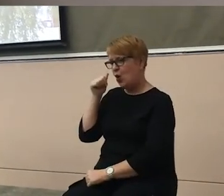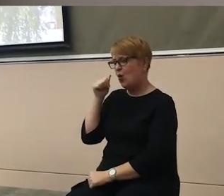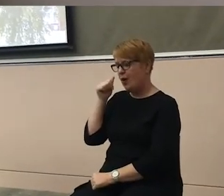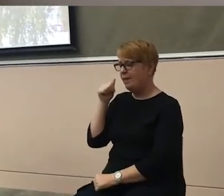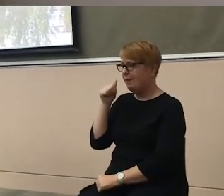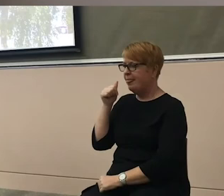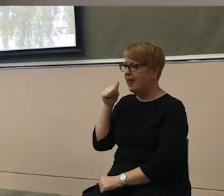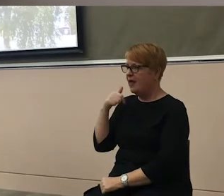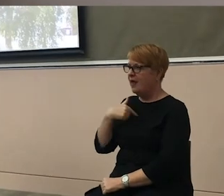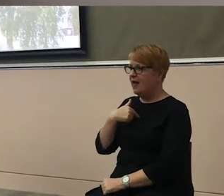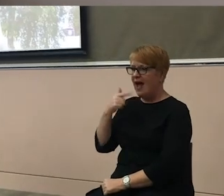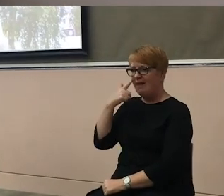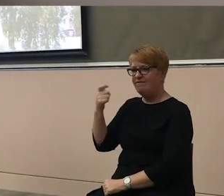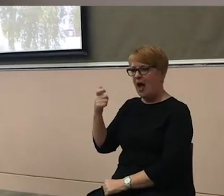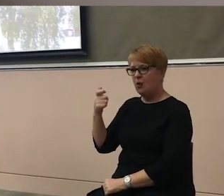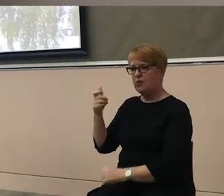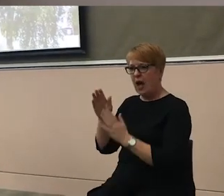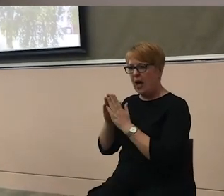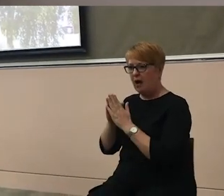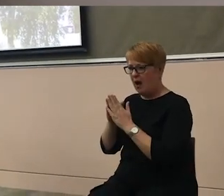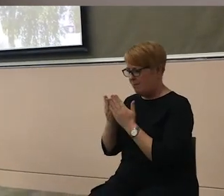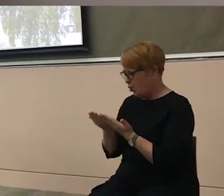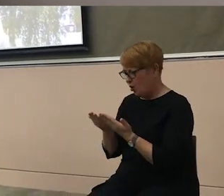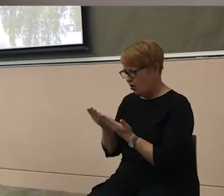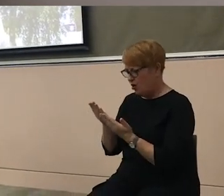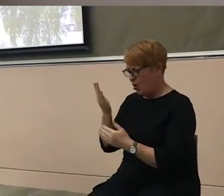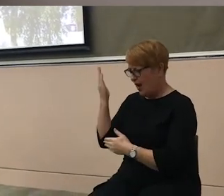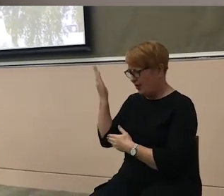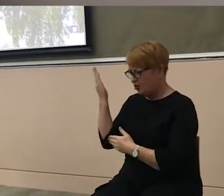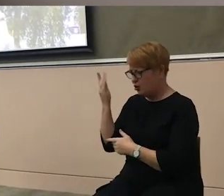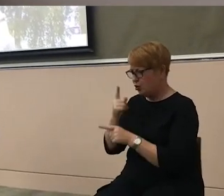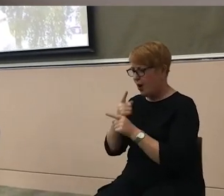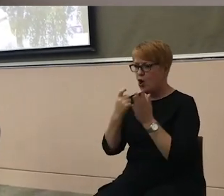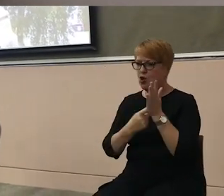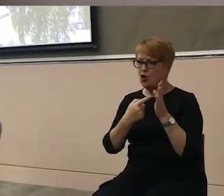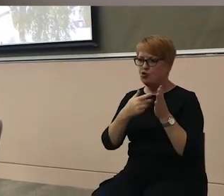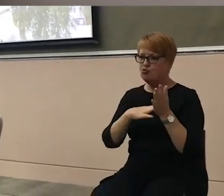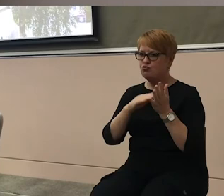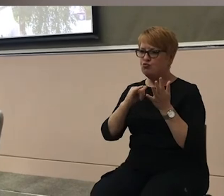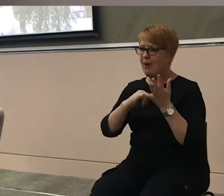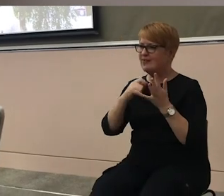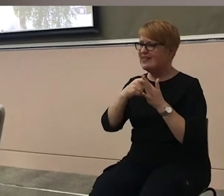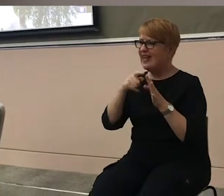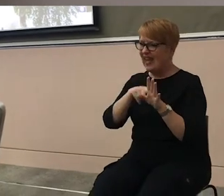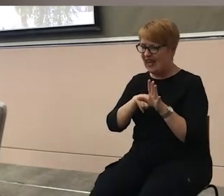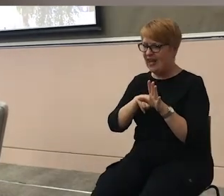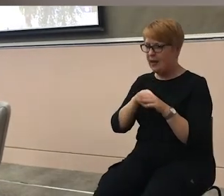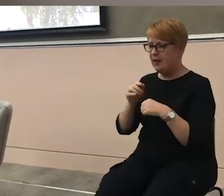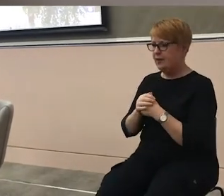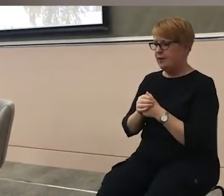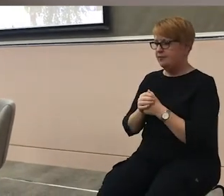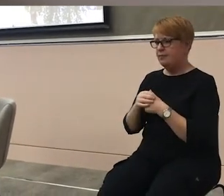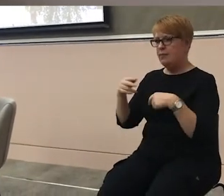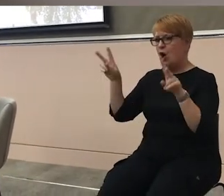book or a lecture or something that was talking about Gramsci, and like there was this quote that's like it said,